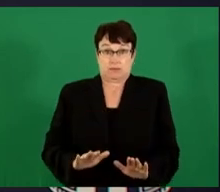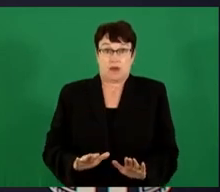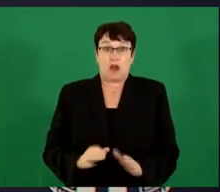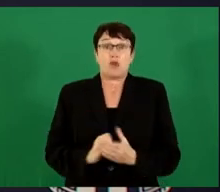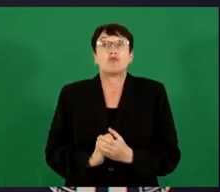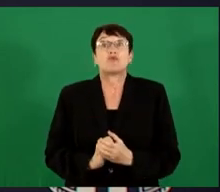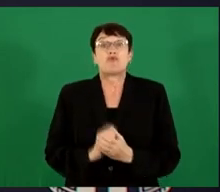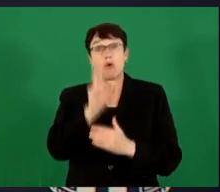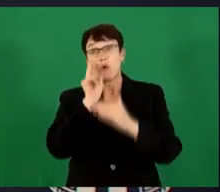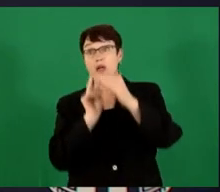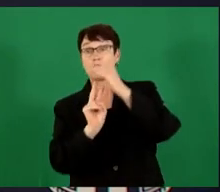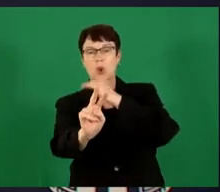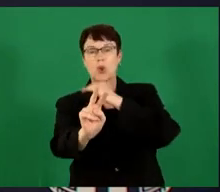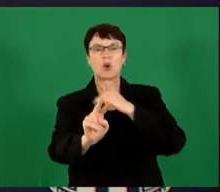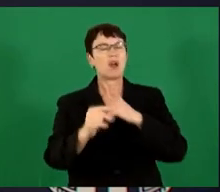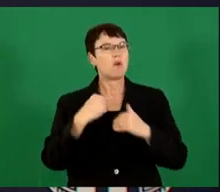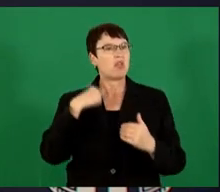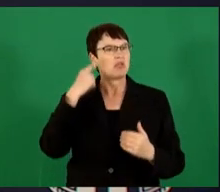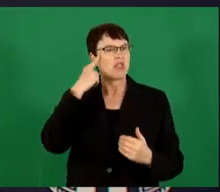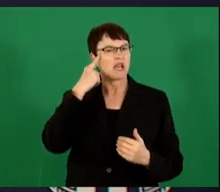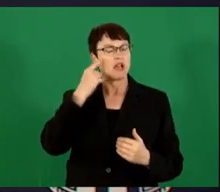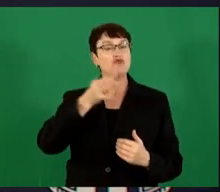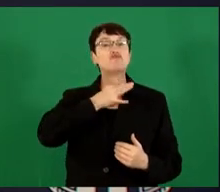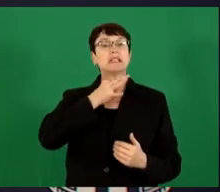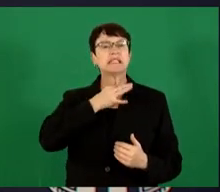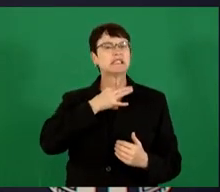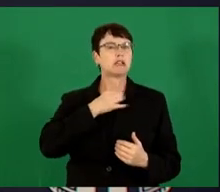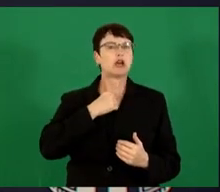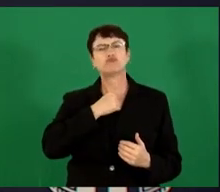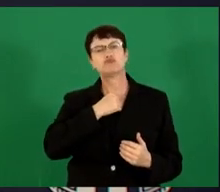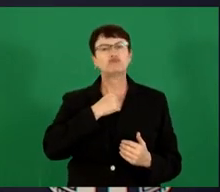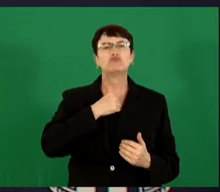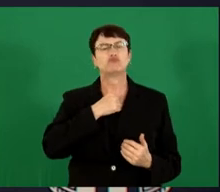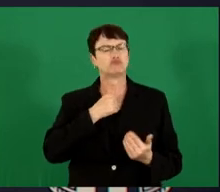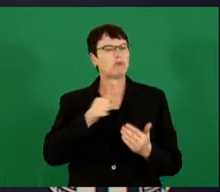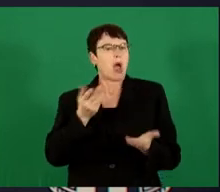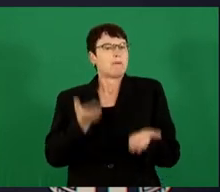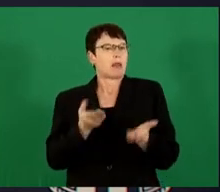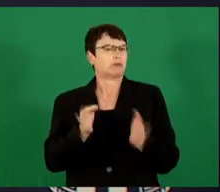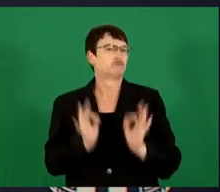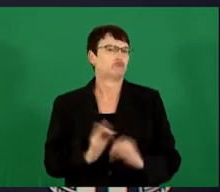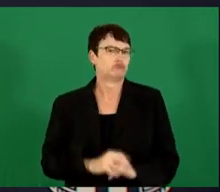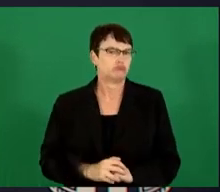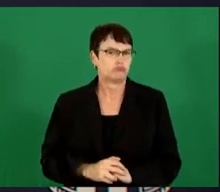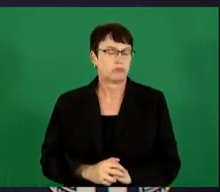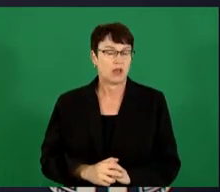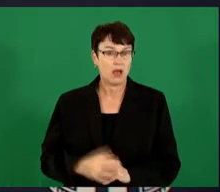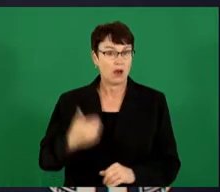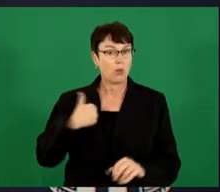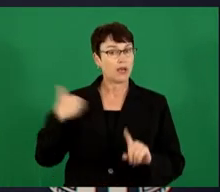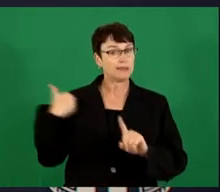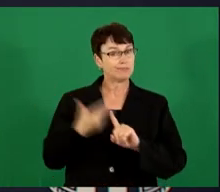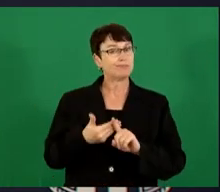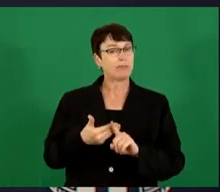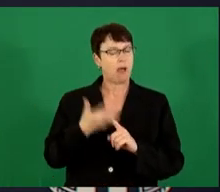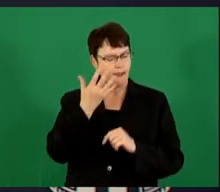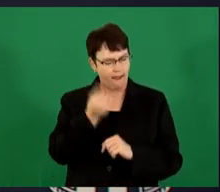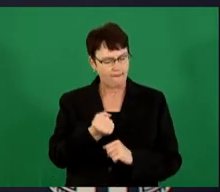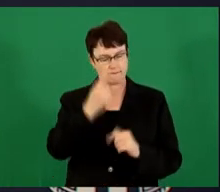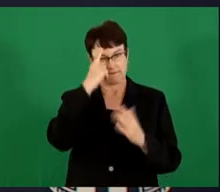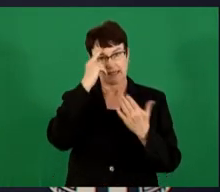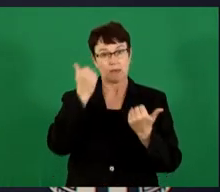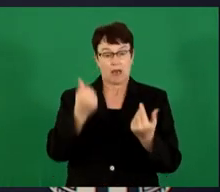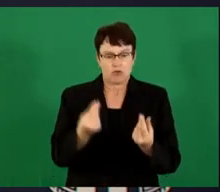assessed to be balanced. As expected for some time, Commodity